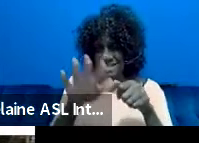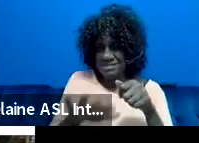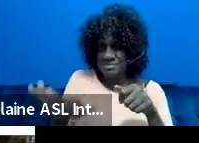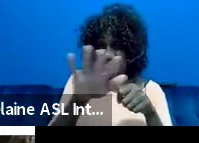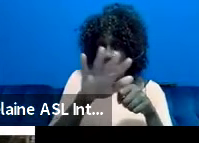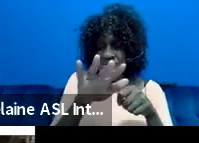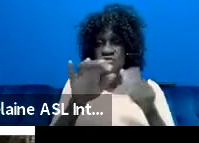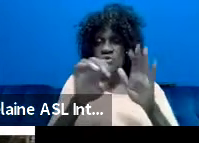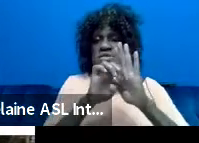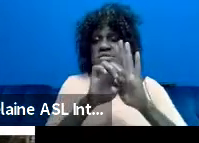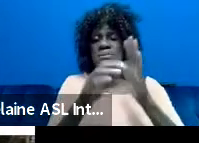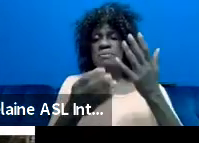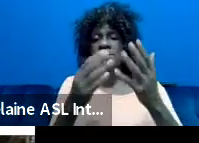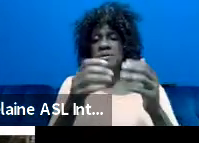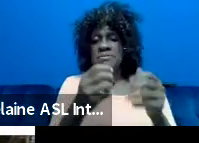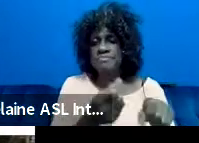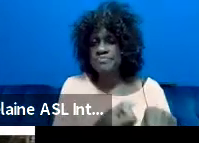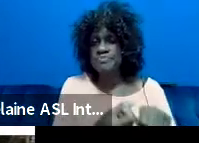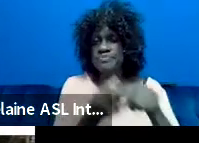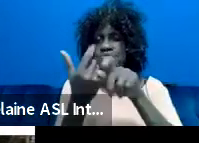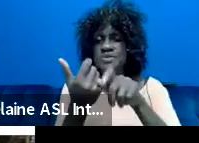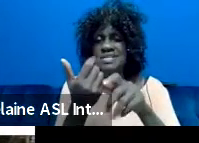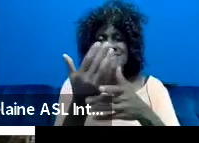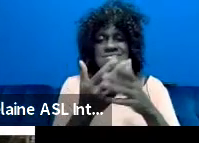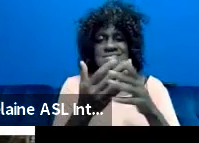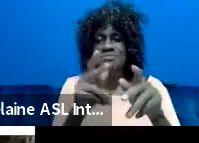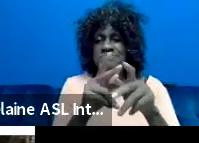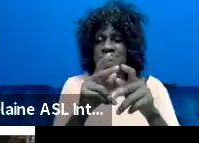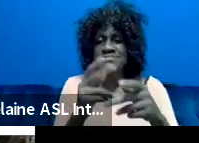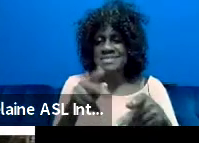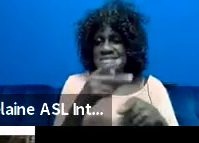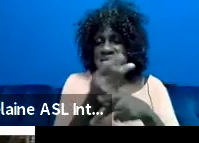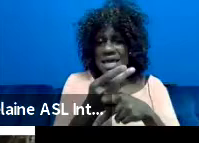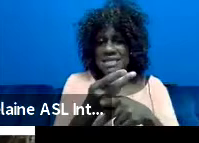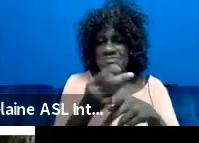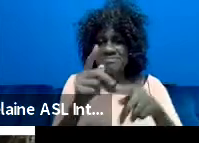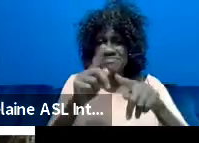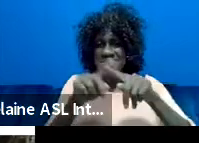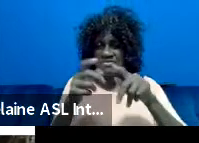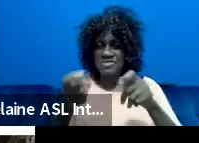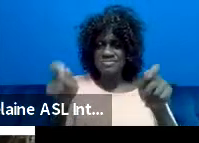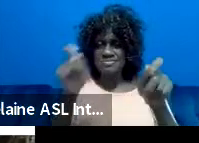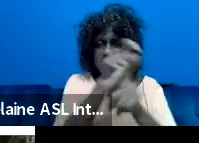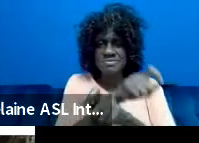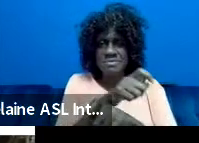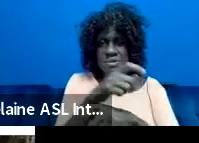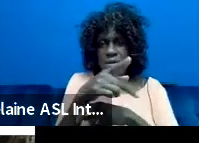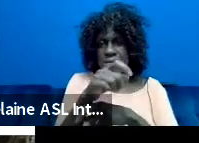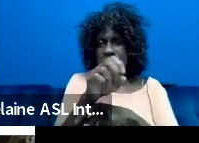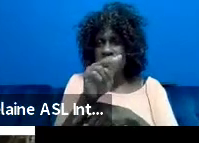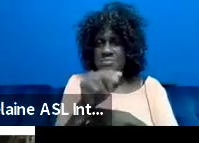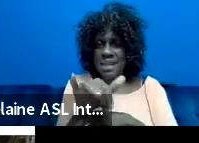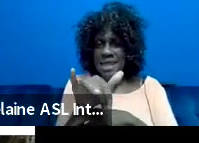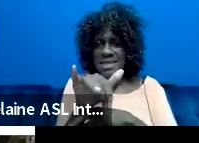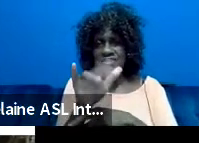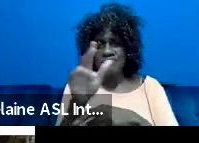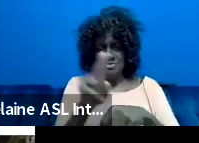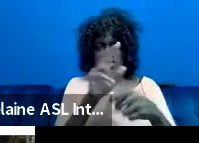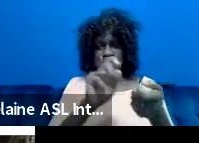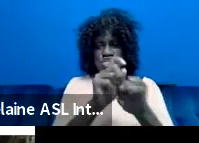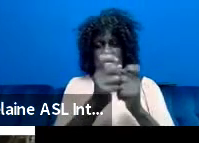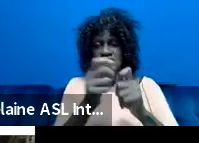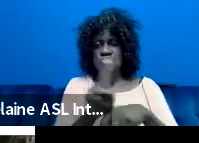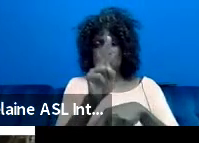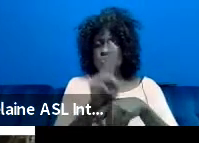So examples could be removing a certain type of play component and putting in a different type. Okay, we're changing the usability, or maybe